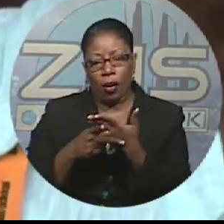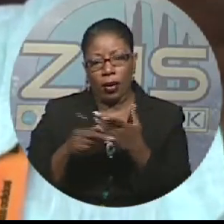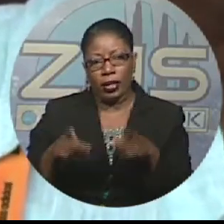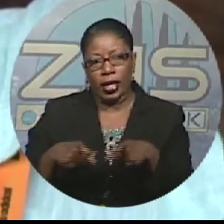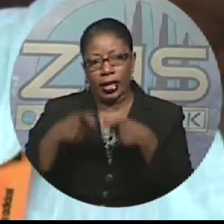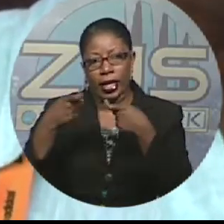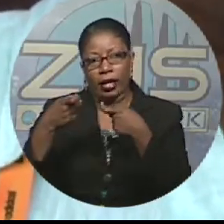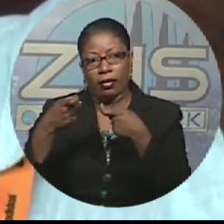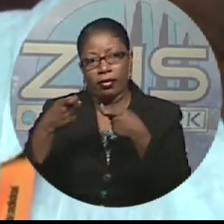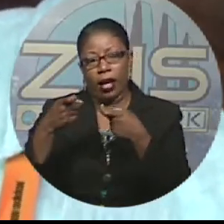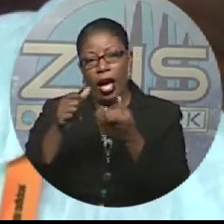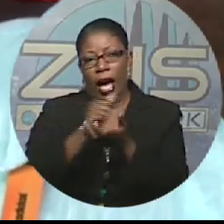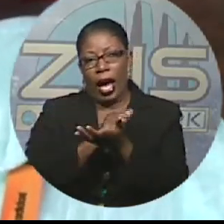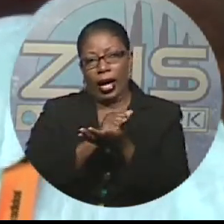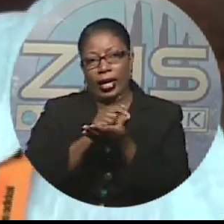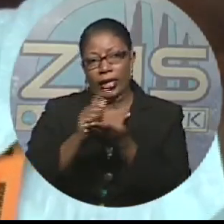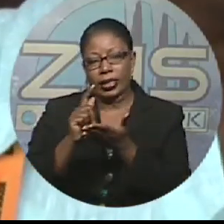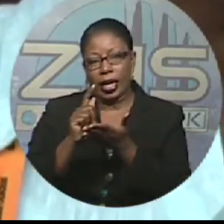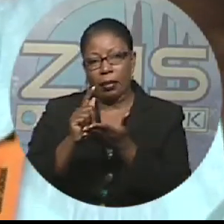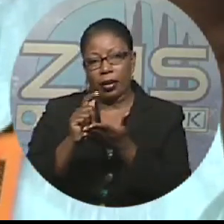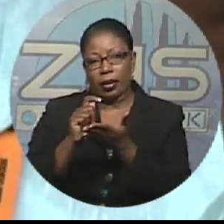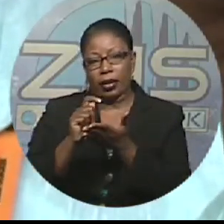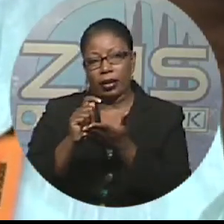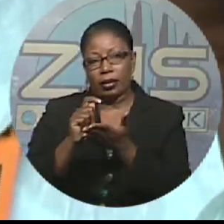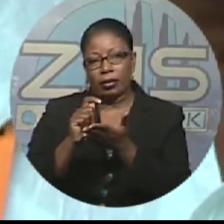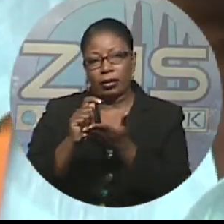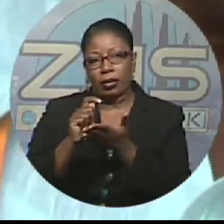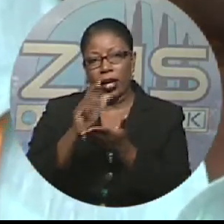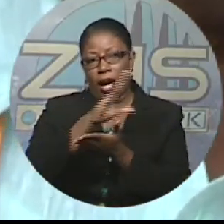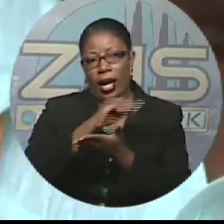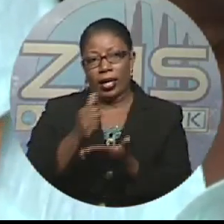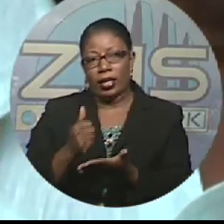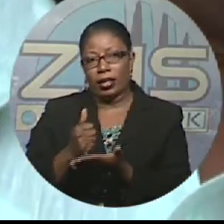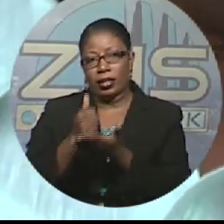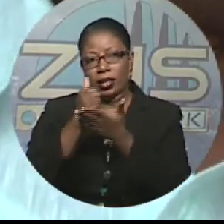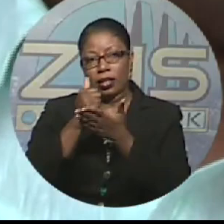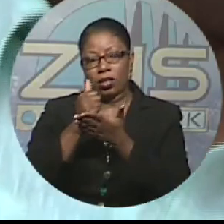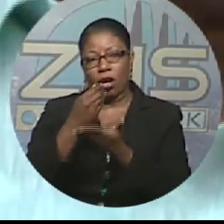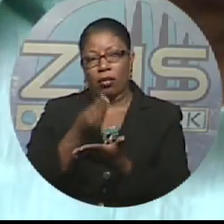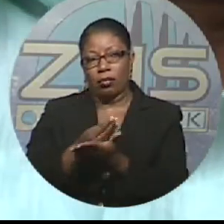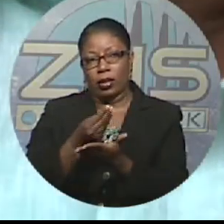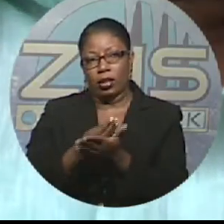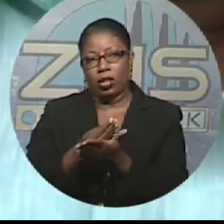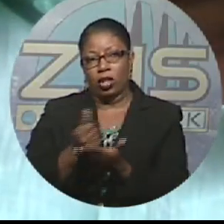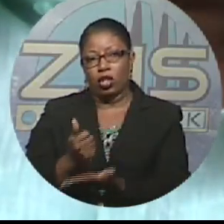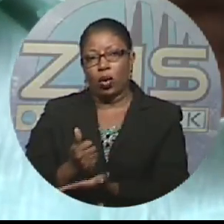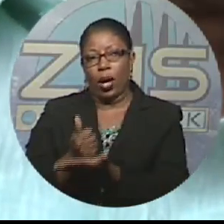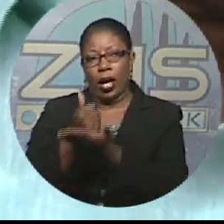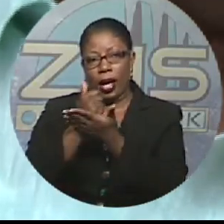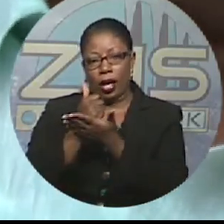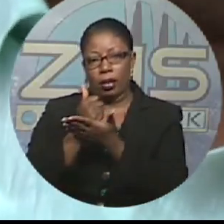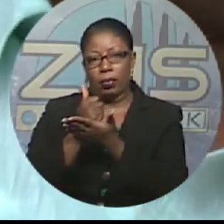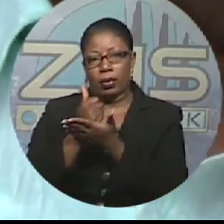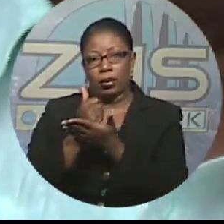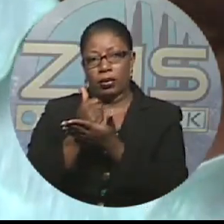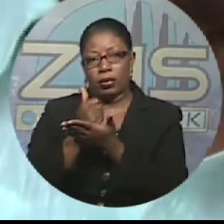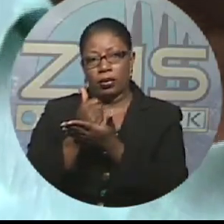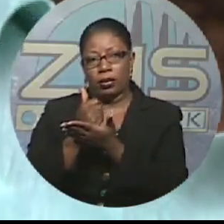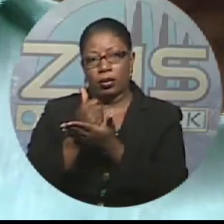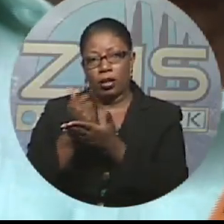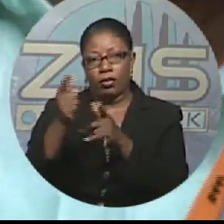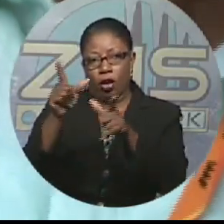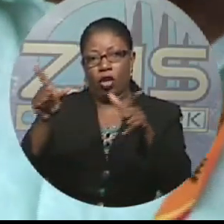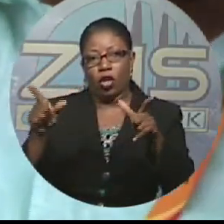provide academic and other subsistence allowance for a cadre of